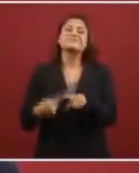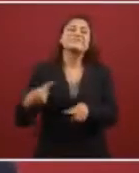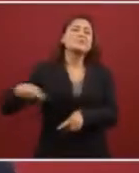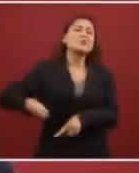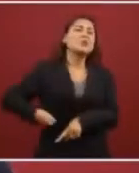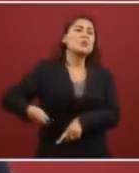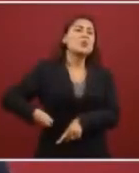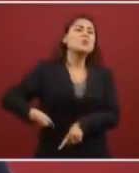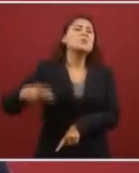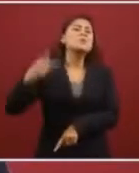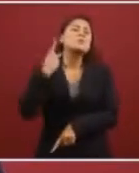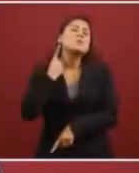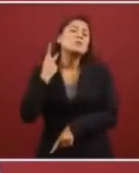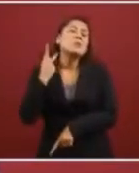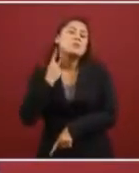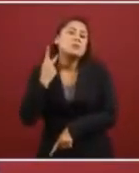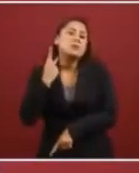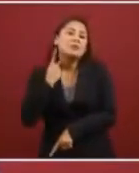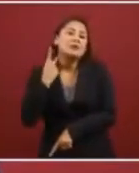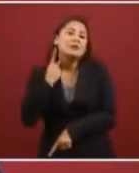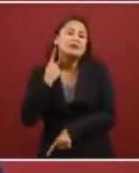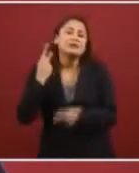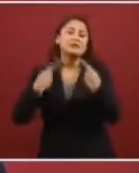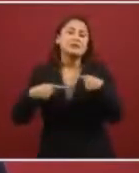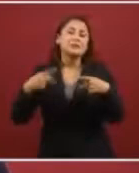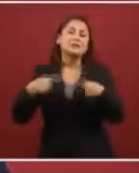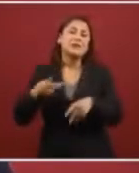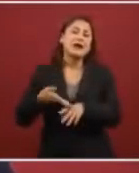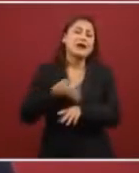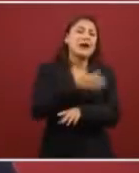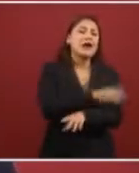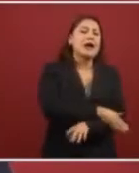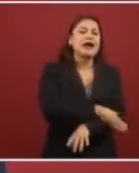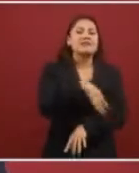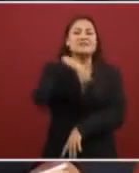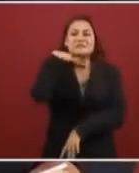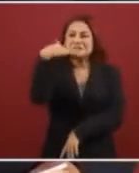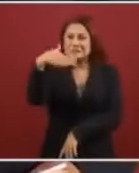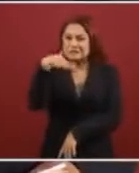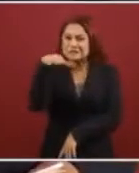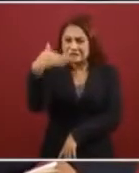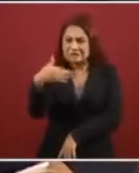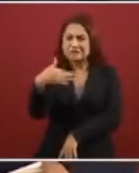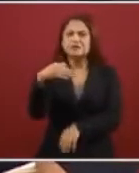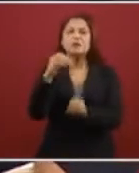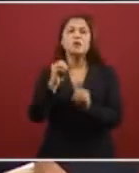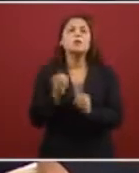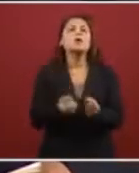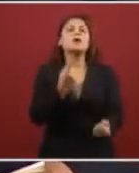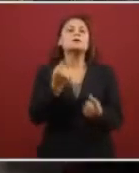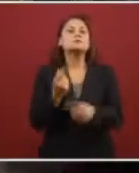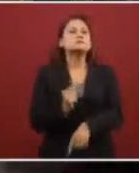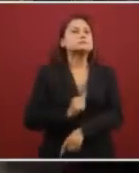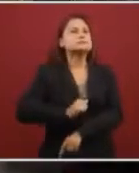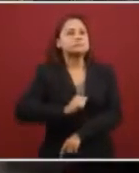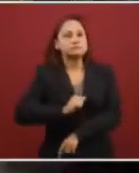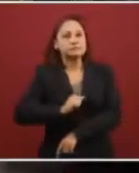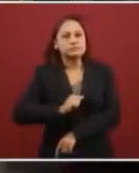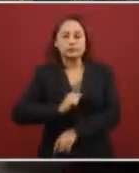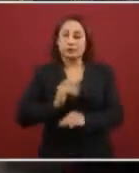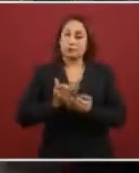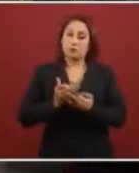the corruptos corrupt y de los traficantes and traffickers entonces, of influence. Vamos bien. And so now we're doing one.